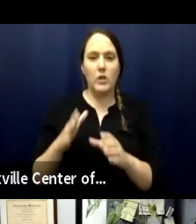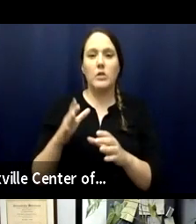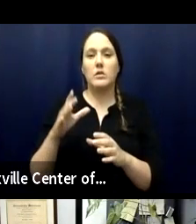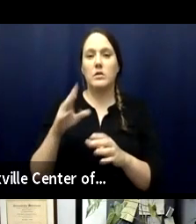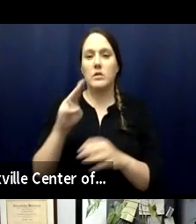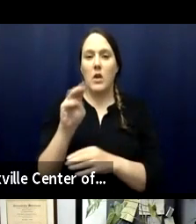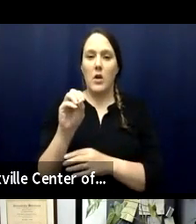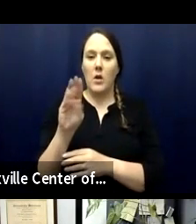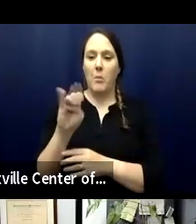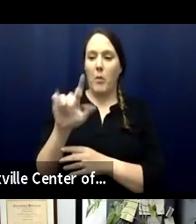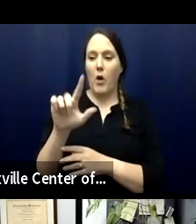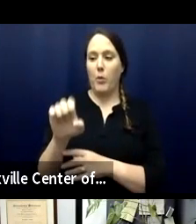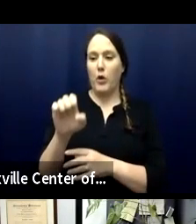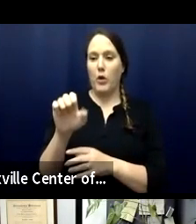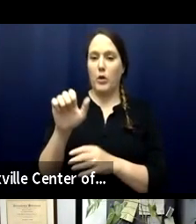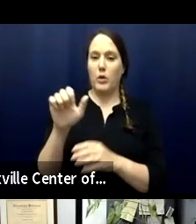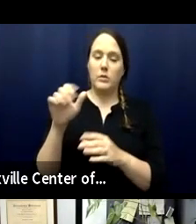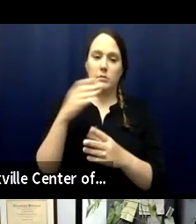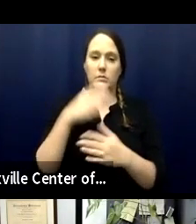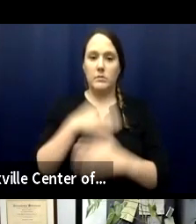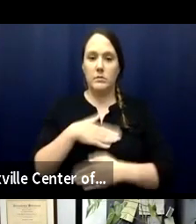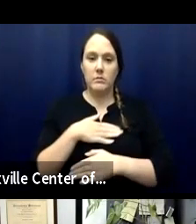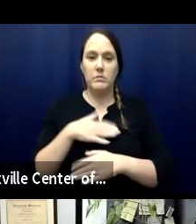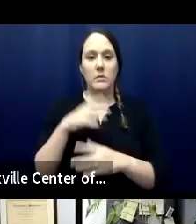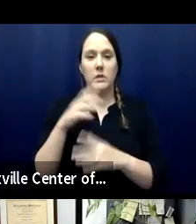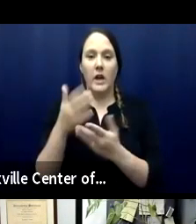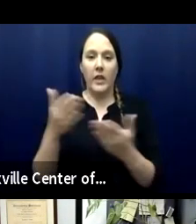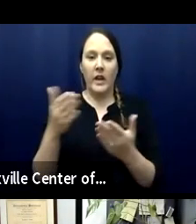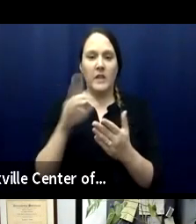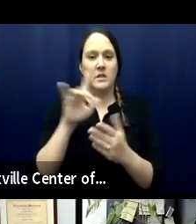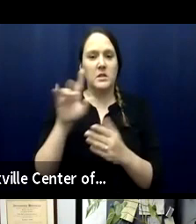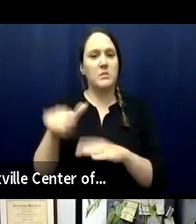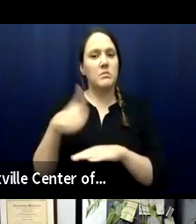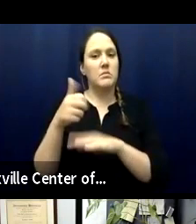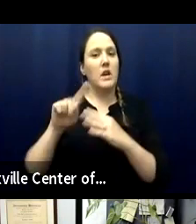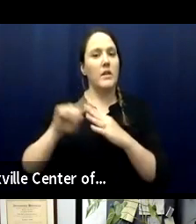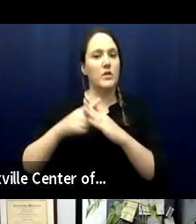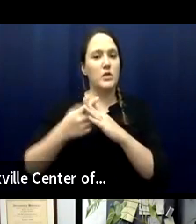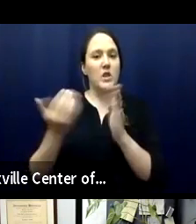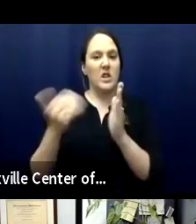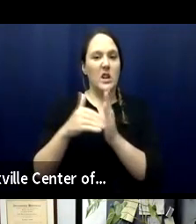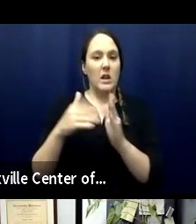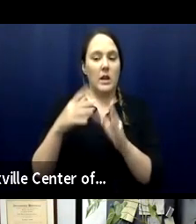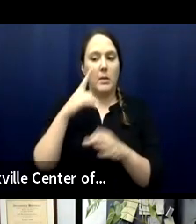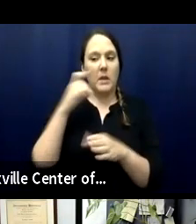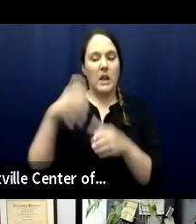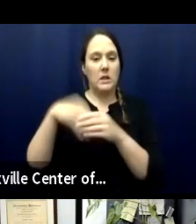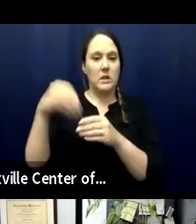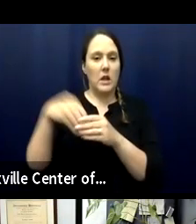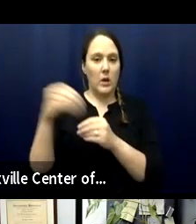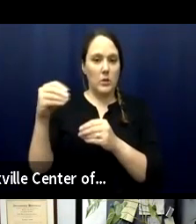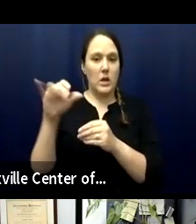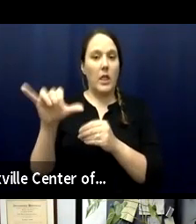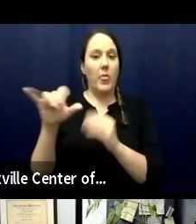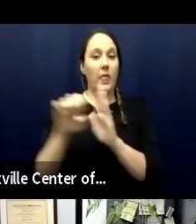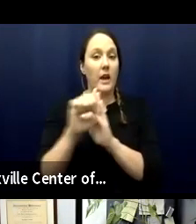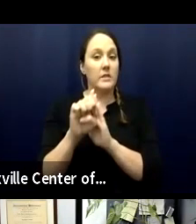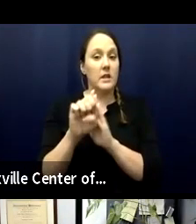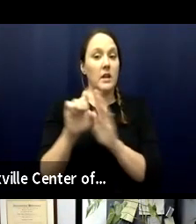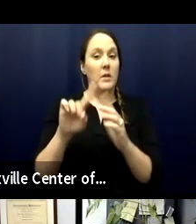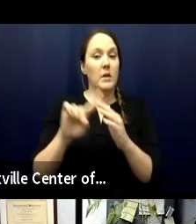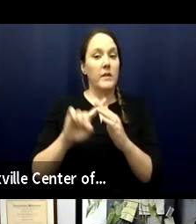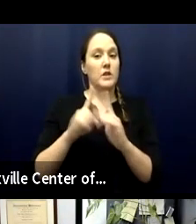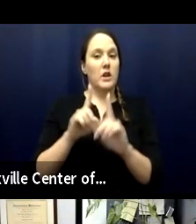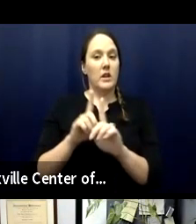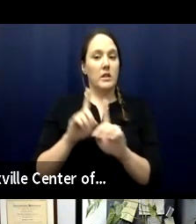mobile entertainment deals. They've reinstituted those. They're mainly outdoors. That's an example of starting to back away. And I